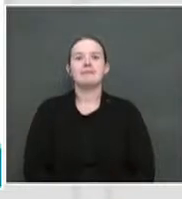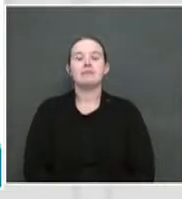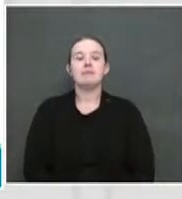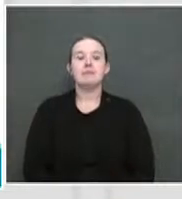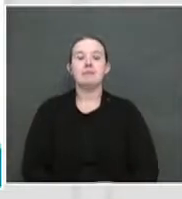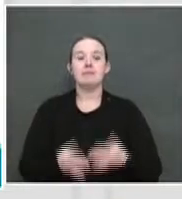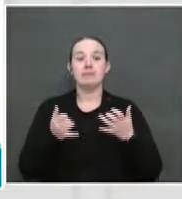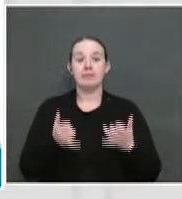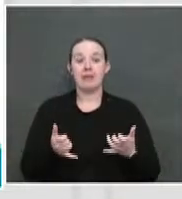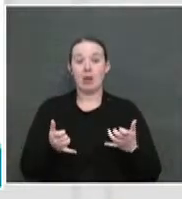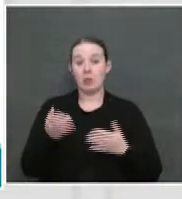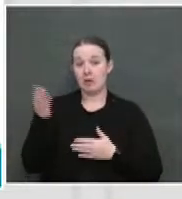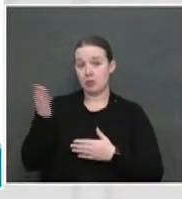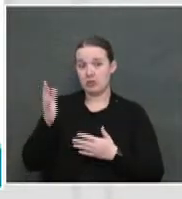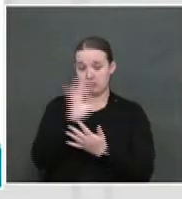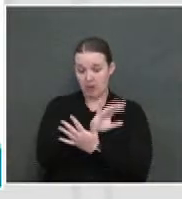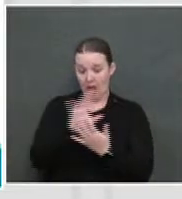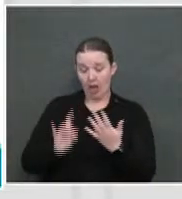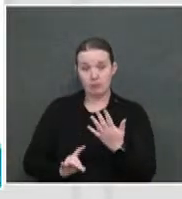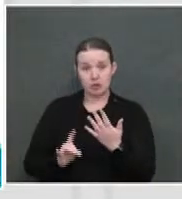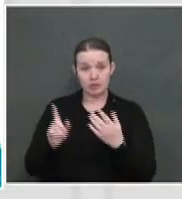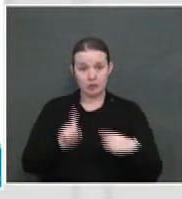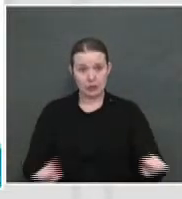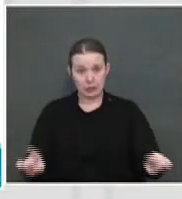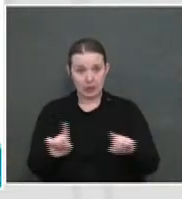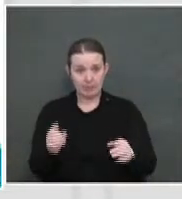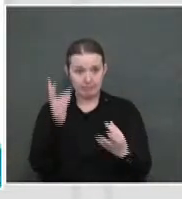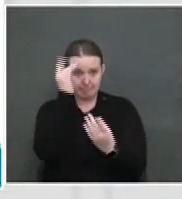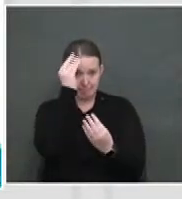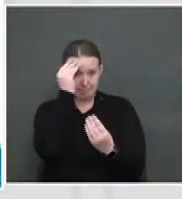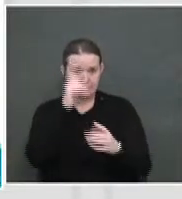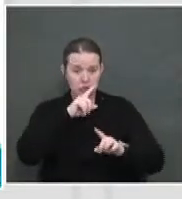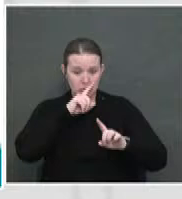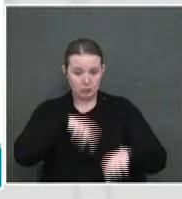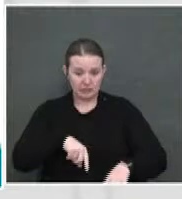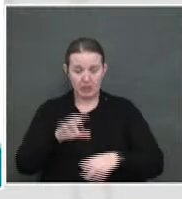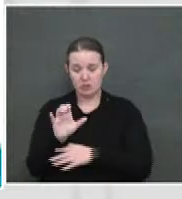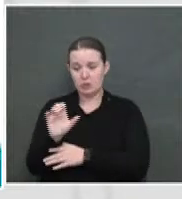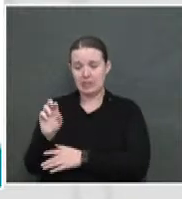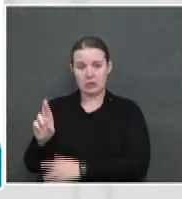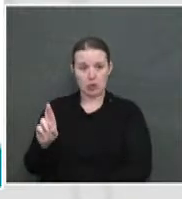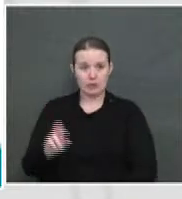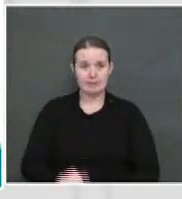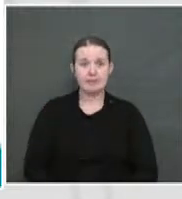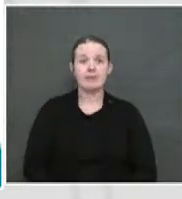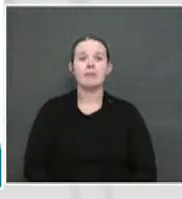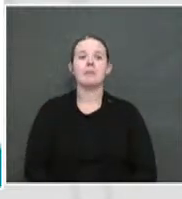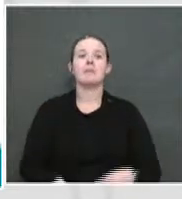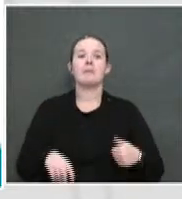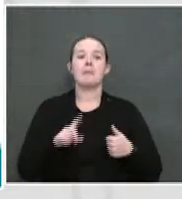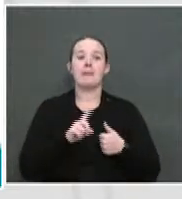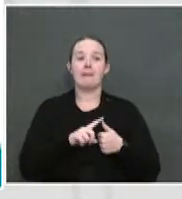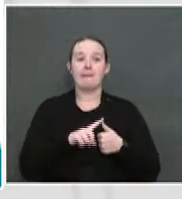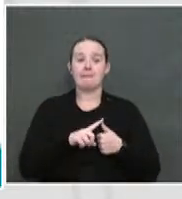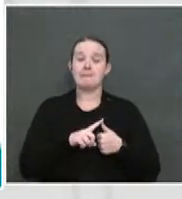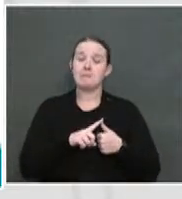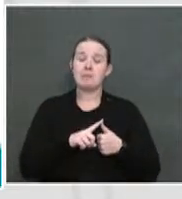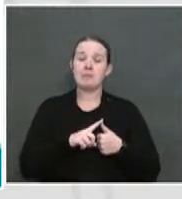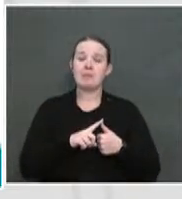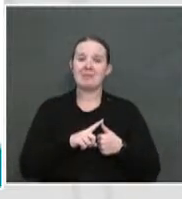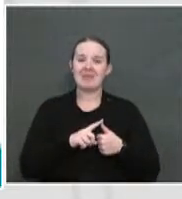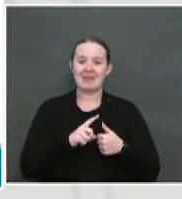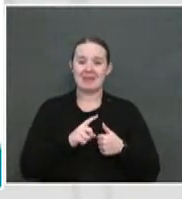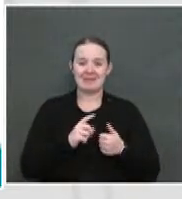I would now like to present some options for this committee to consider in response to these CCRs. The first option takes advantage